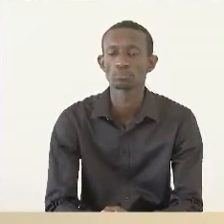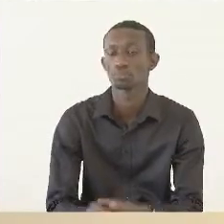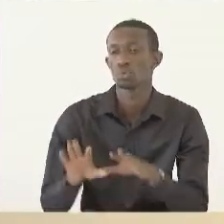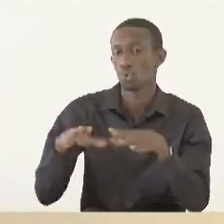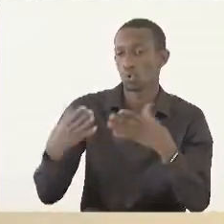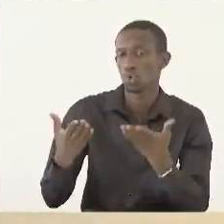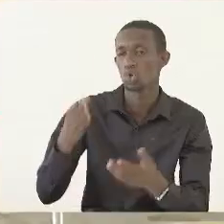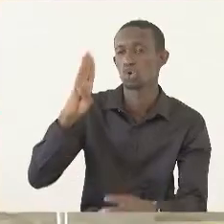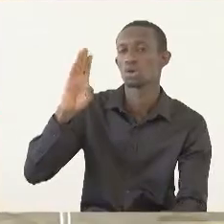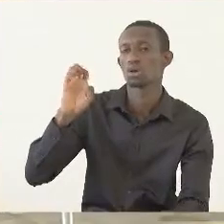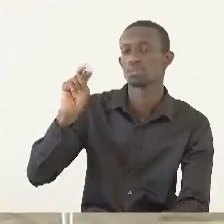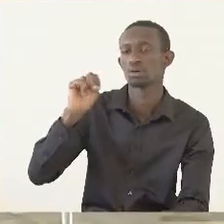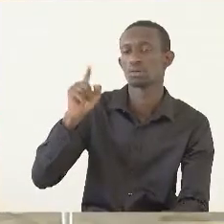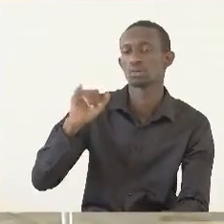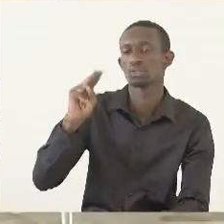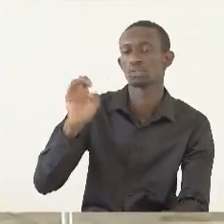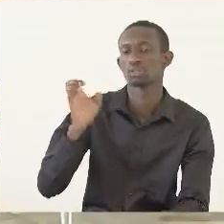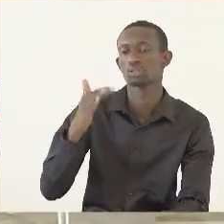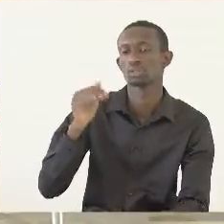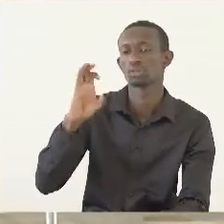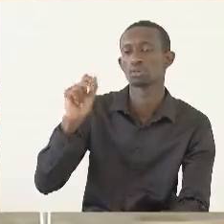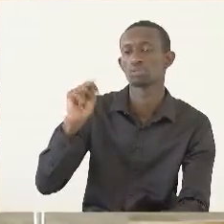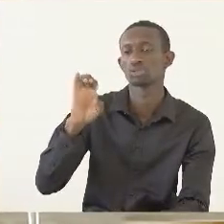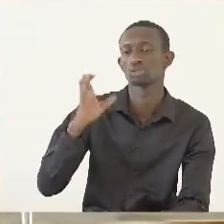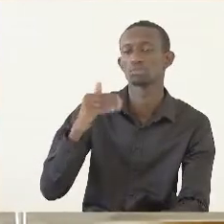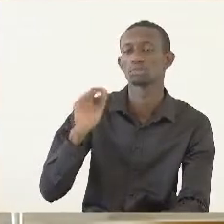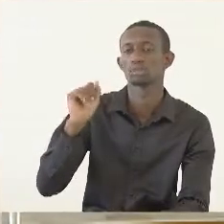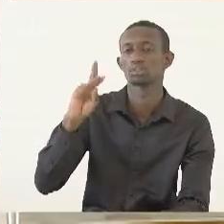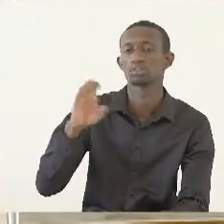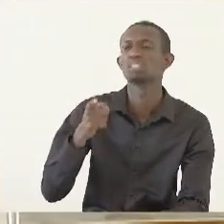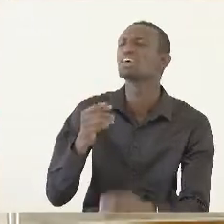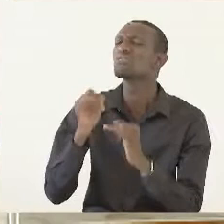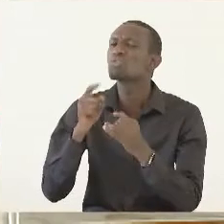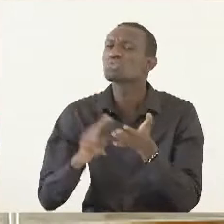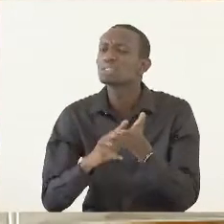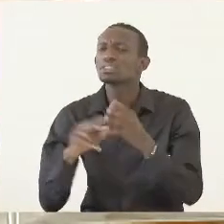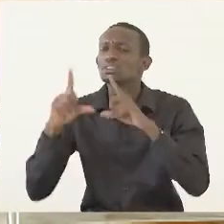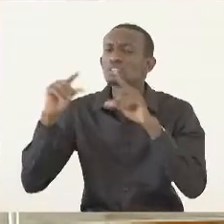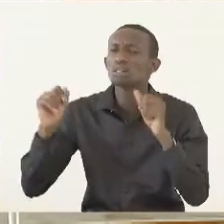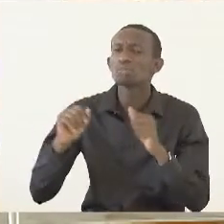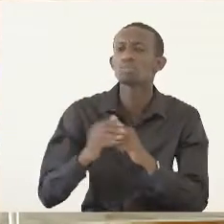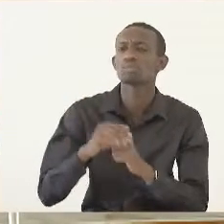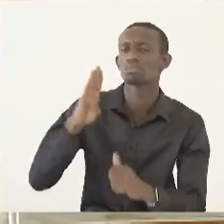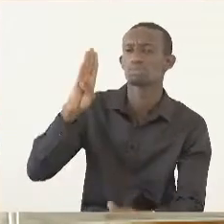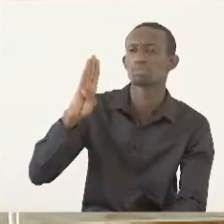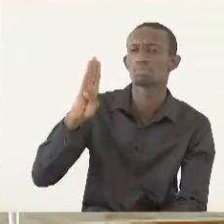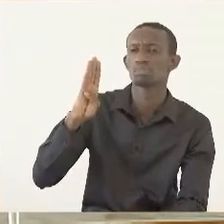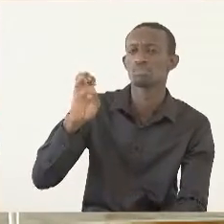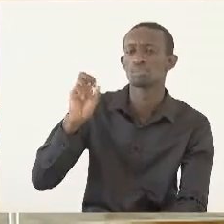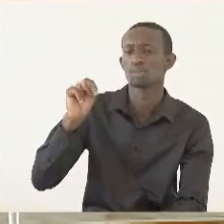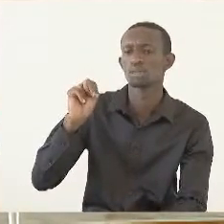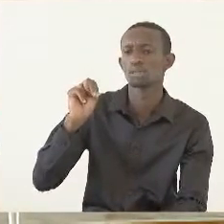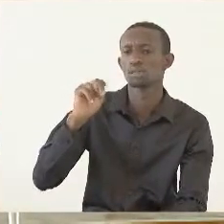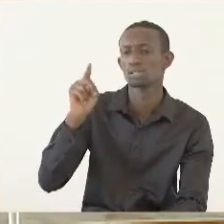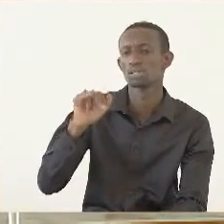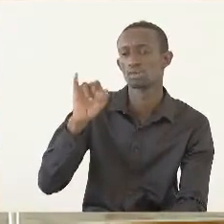Or benzene carboxylic acid. So when you don't need to use the word benzoic acid, you can still use the word